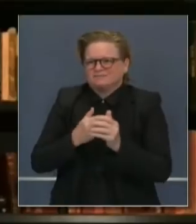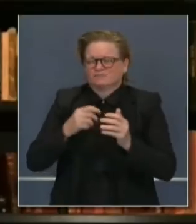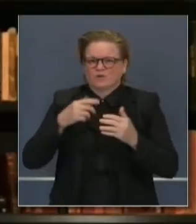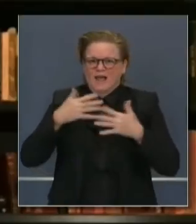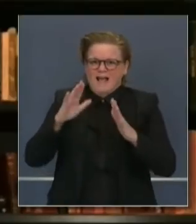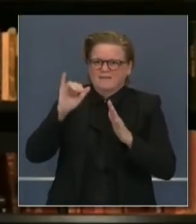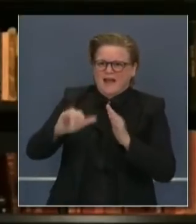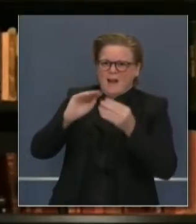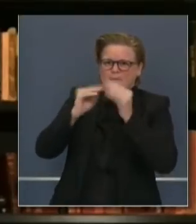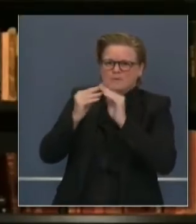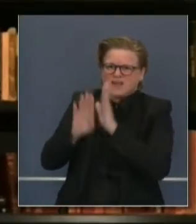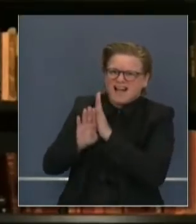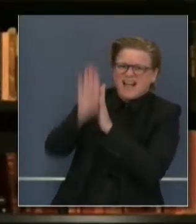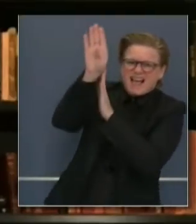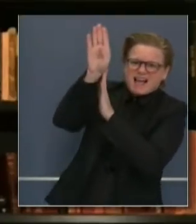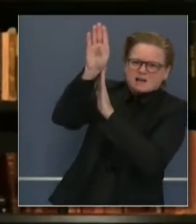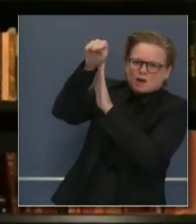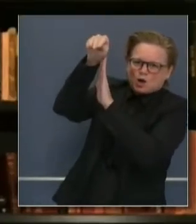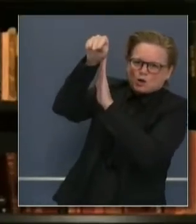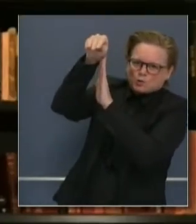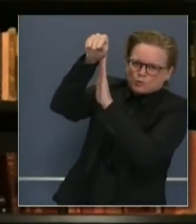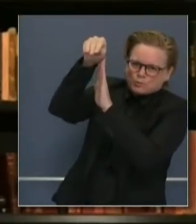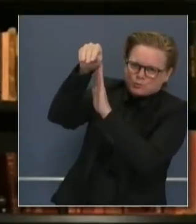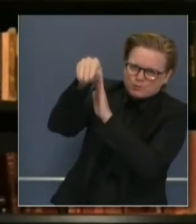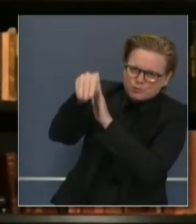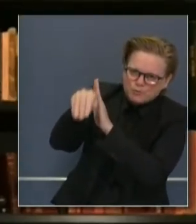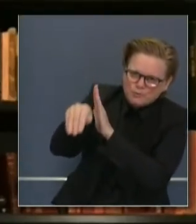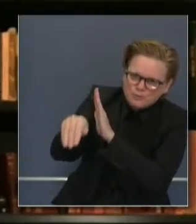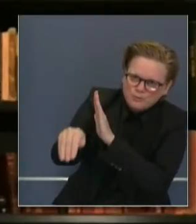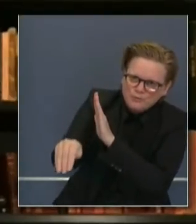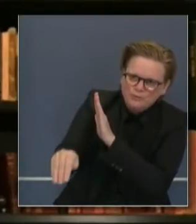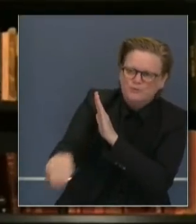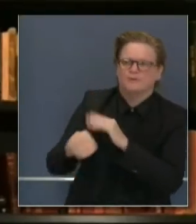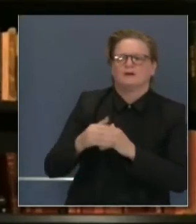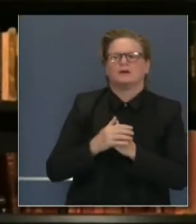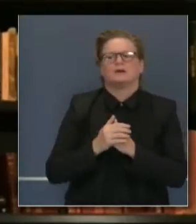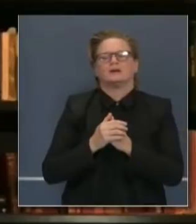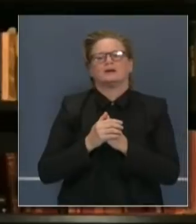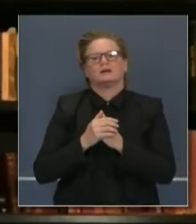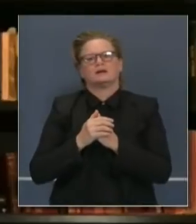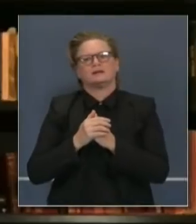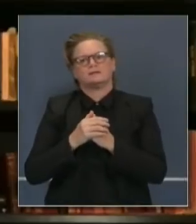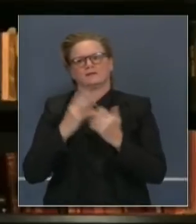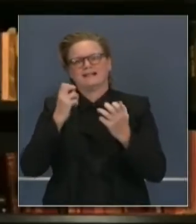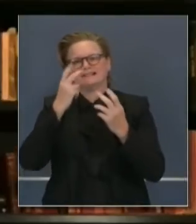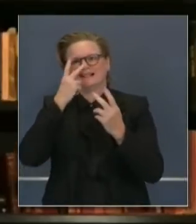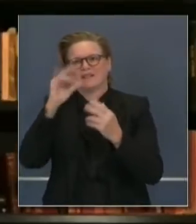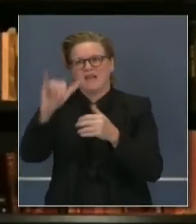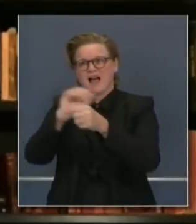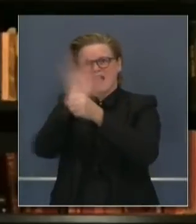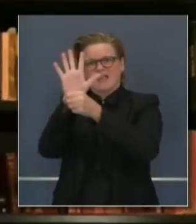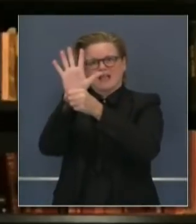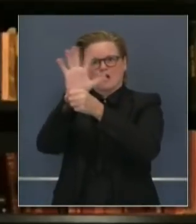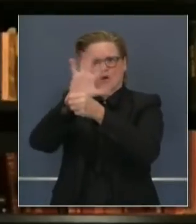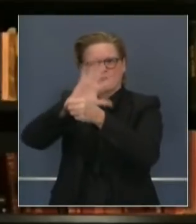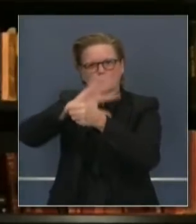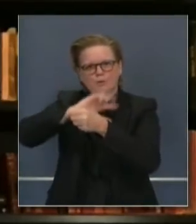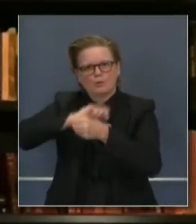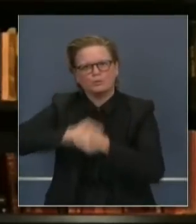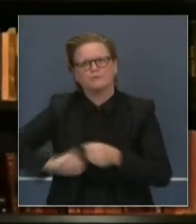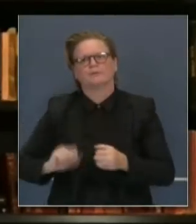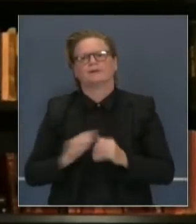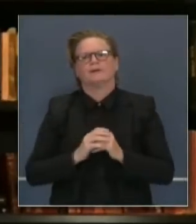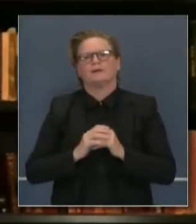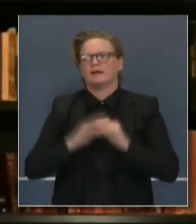and bending that curve, buying us the time to vaccine. And that's what we're all being called to do. And I'm grateful to all of